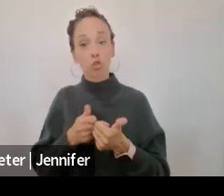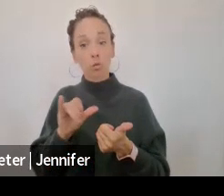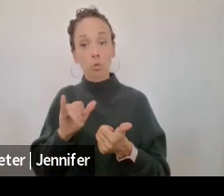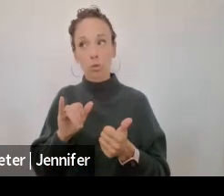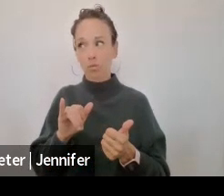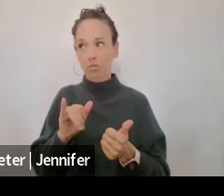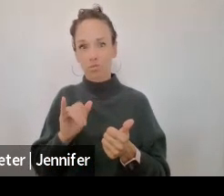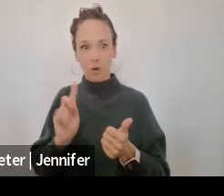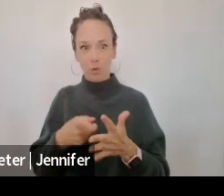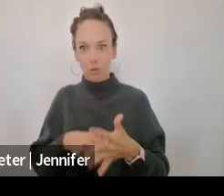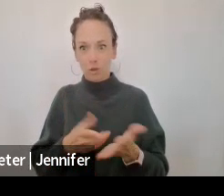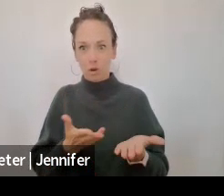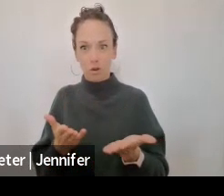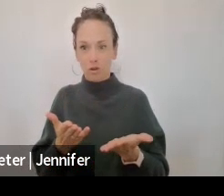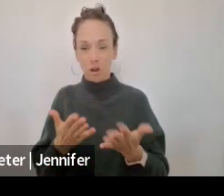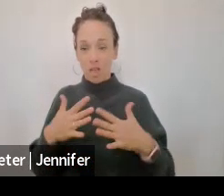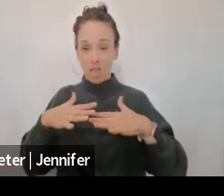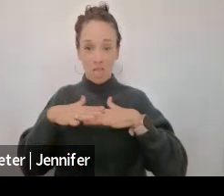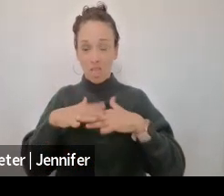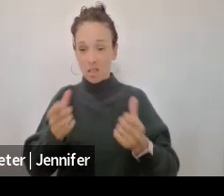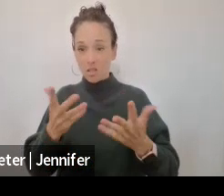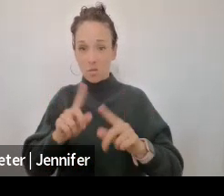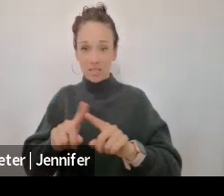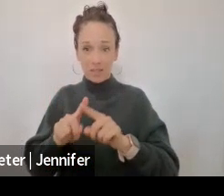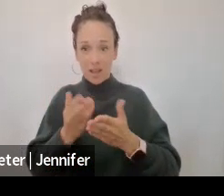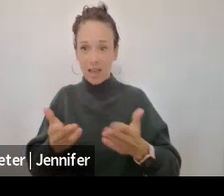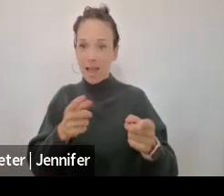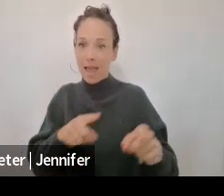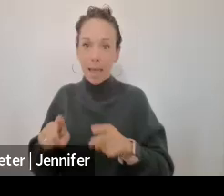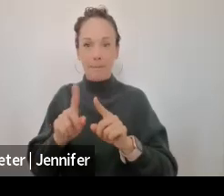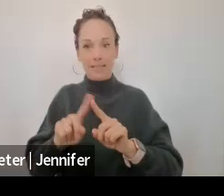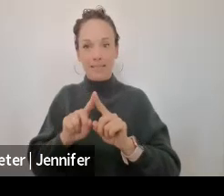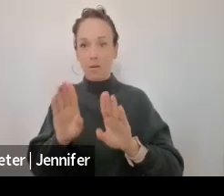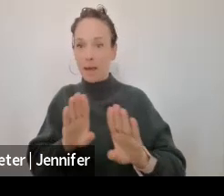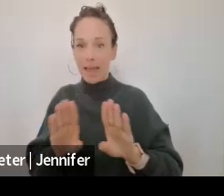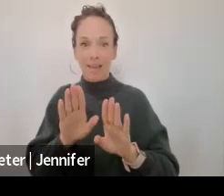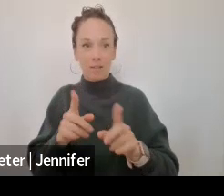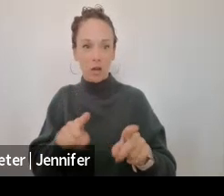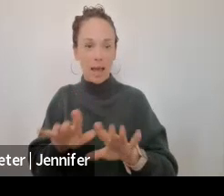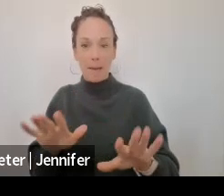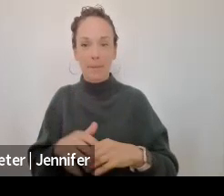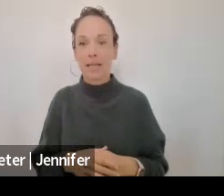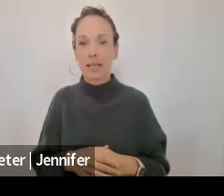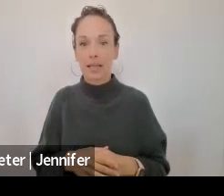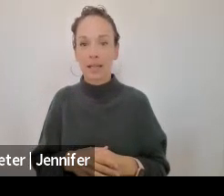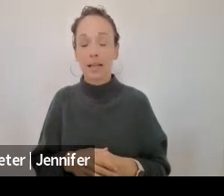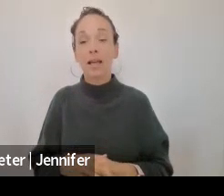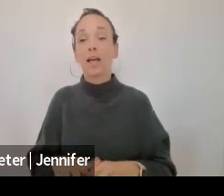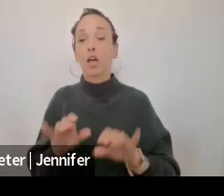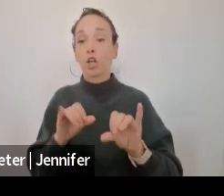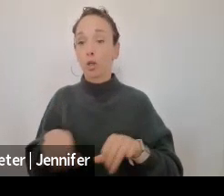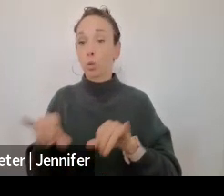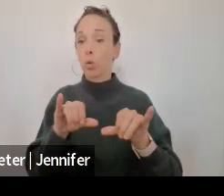start, because there's so many different variations in the types of behaviors that are occurring. So universal screeners